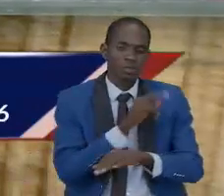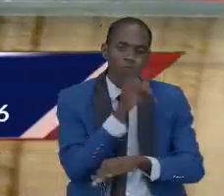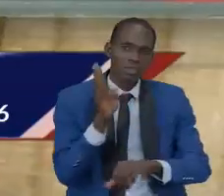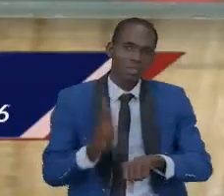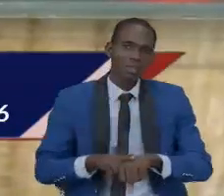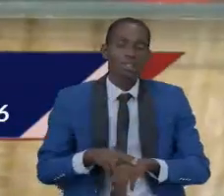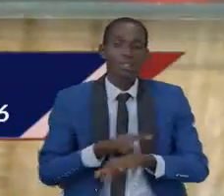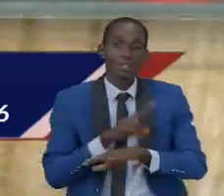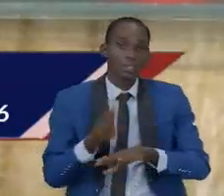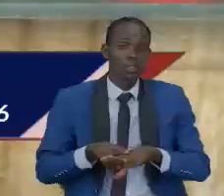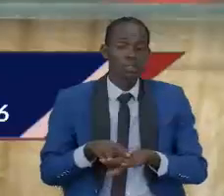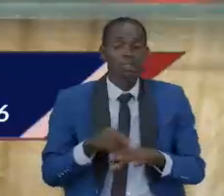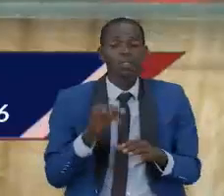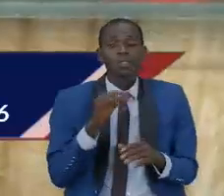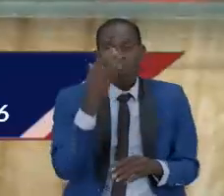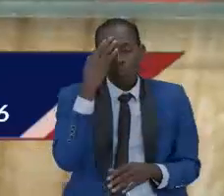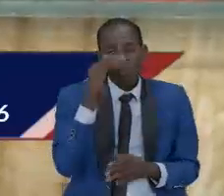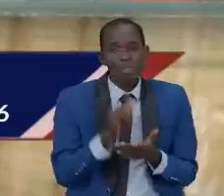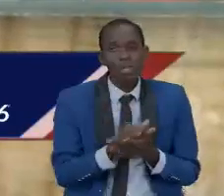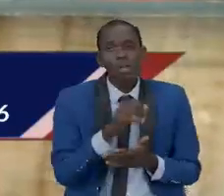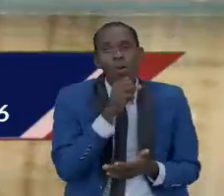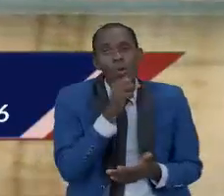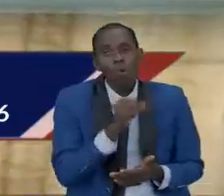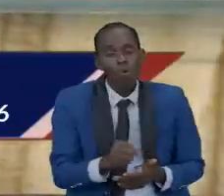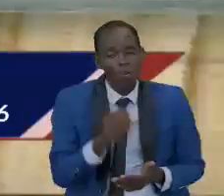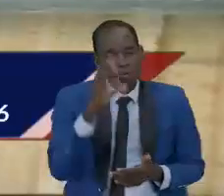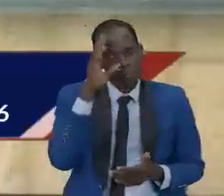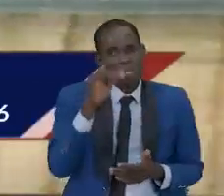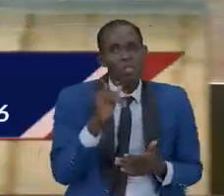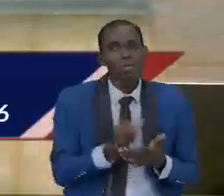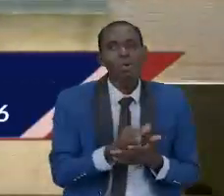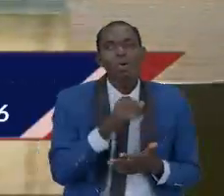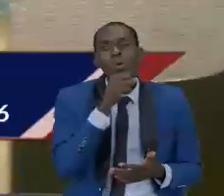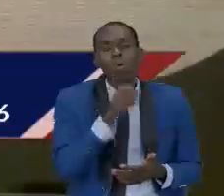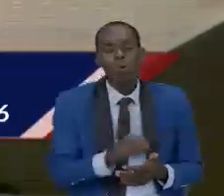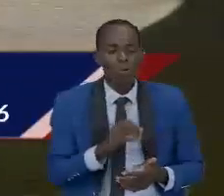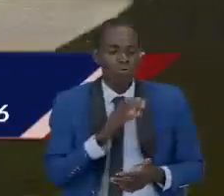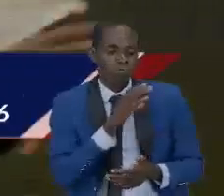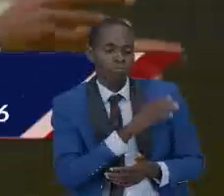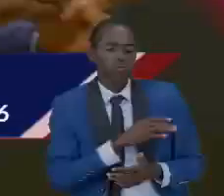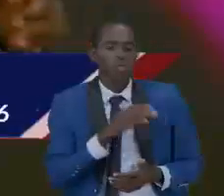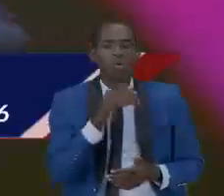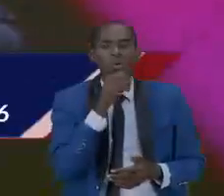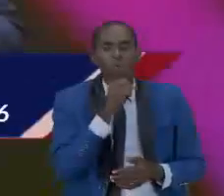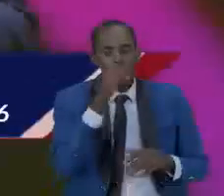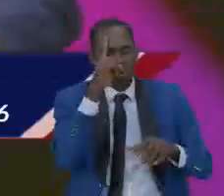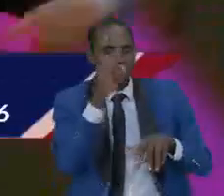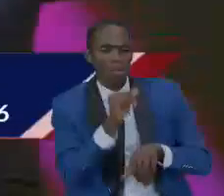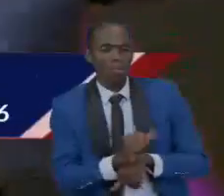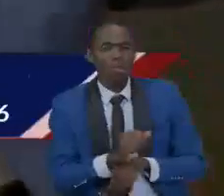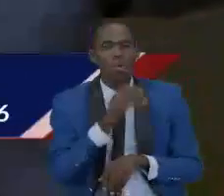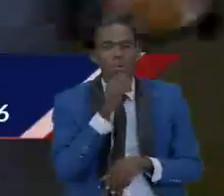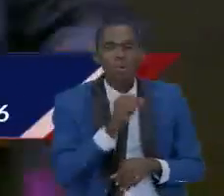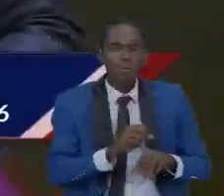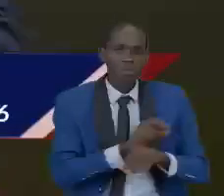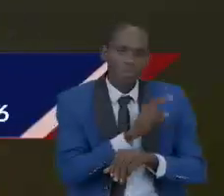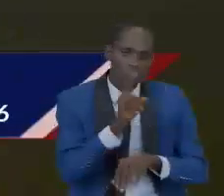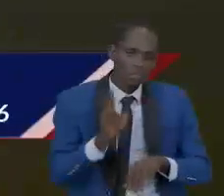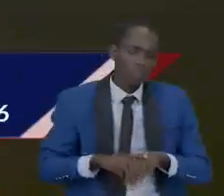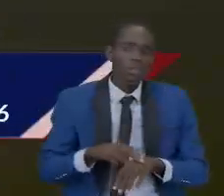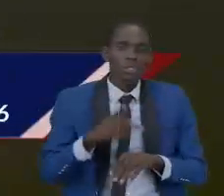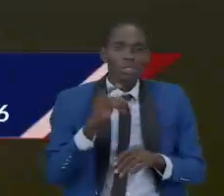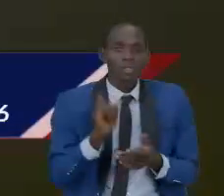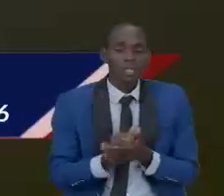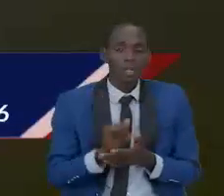us that old man old character old habit old nature it says an old